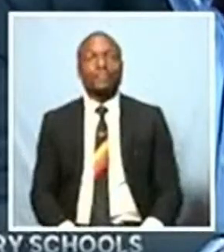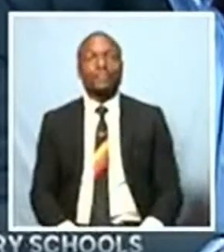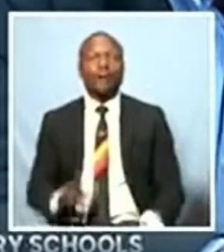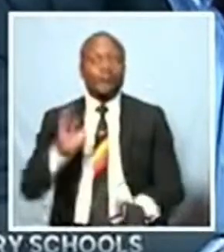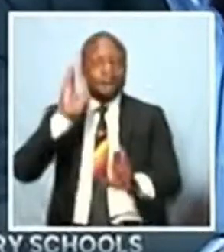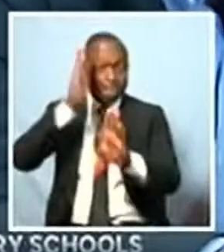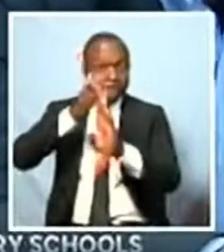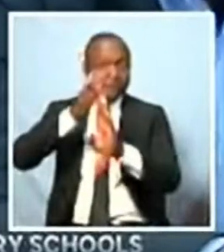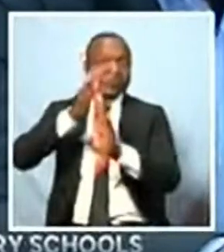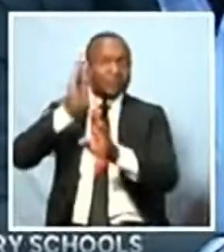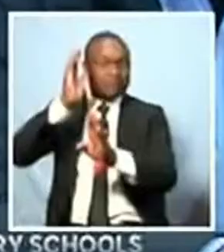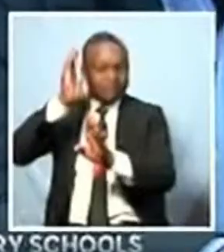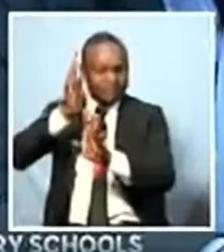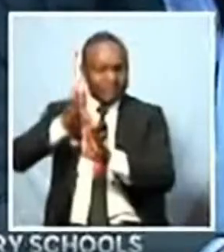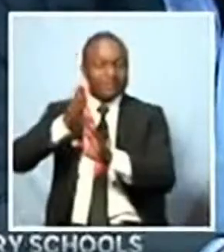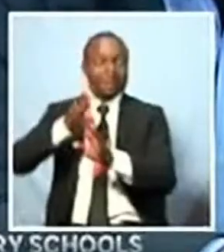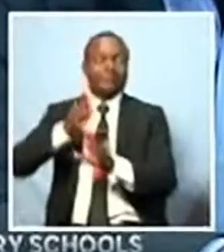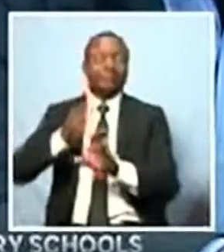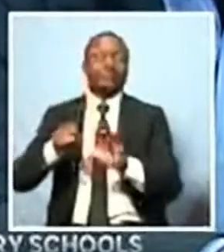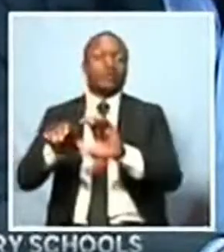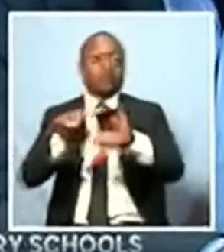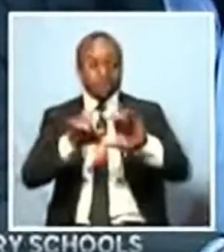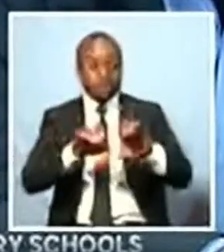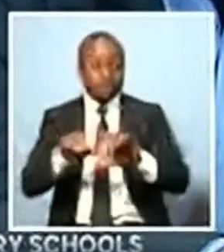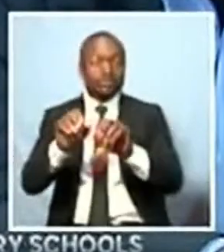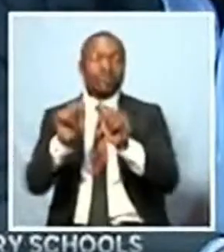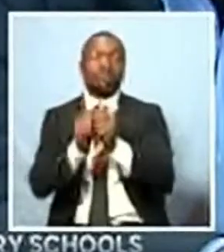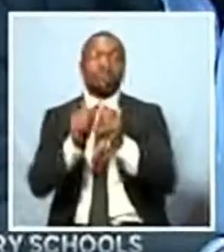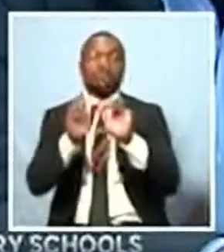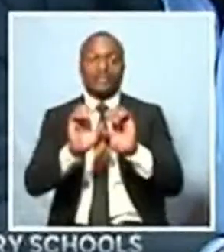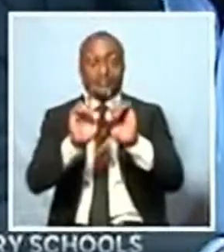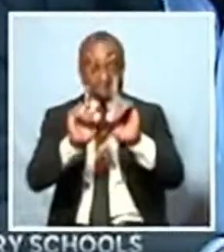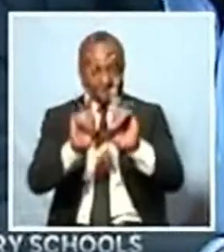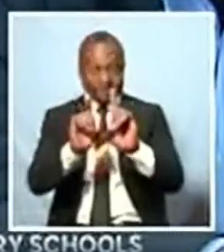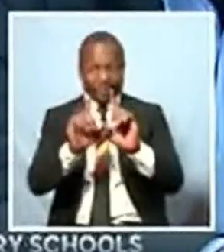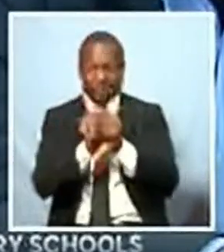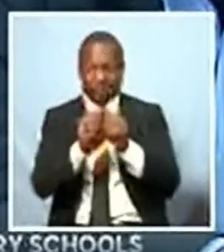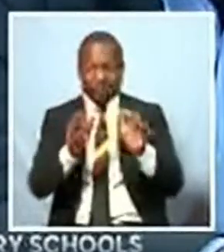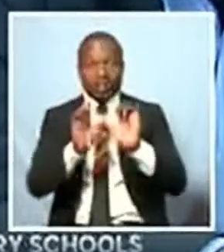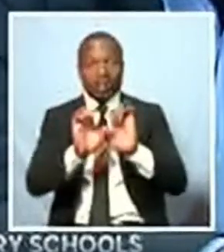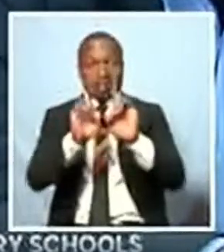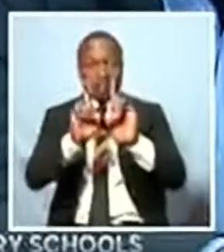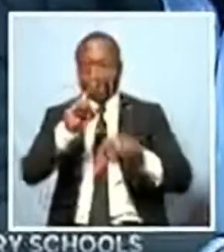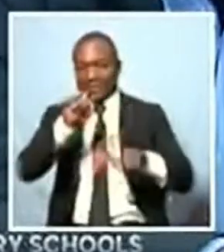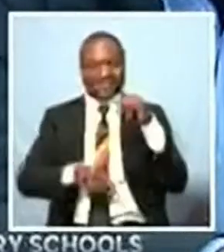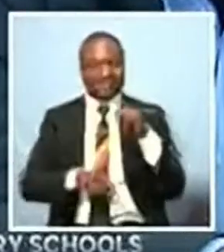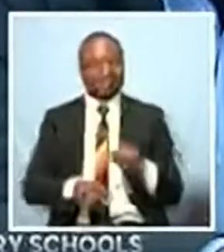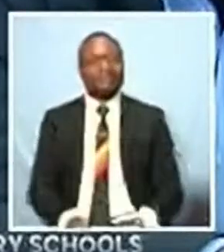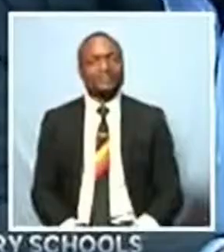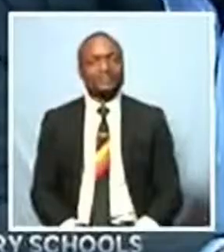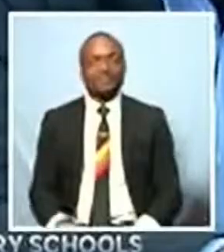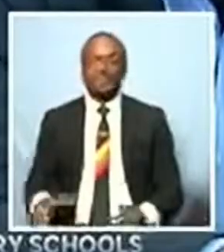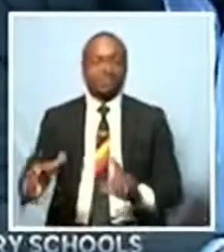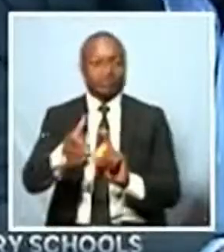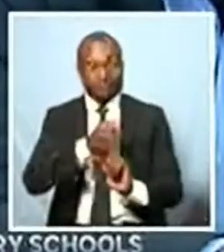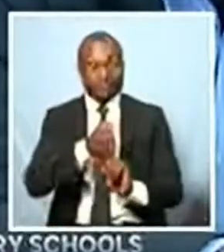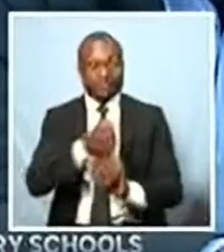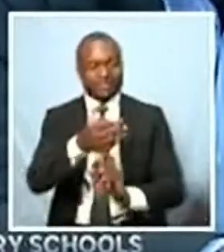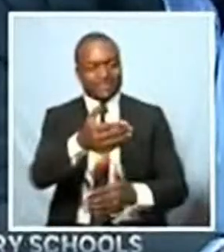goals have to do with education, and so we are saying without education we cannot attain these